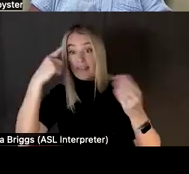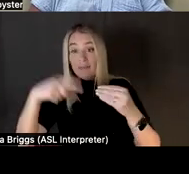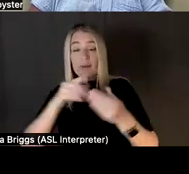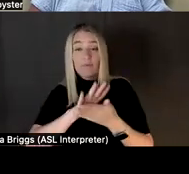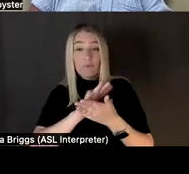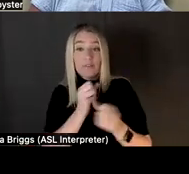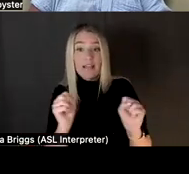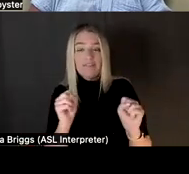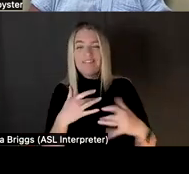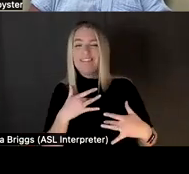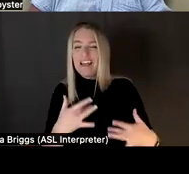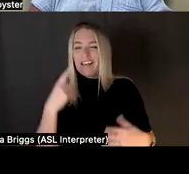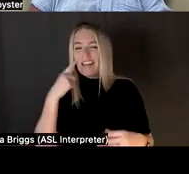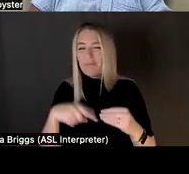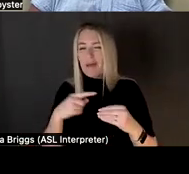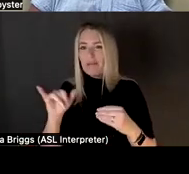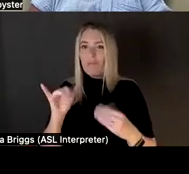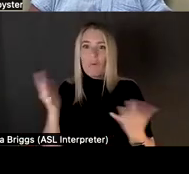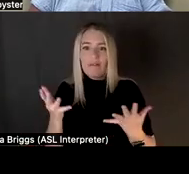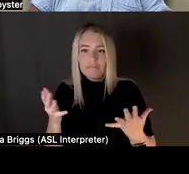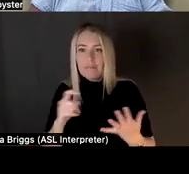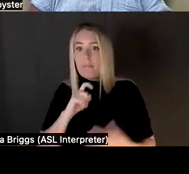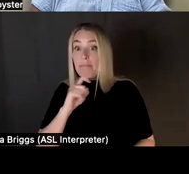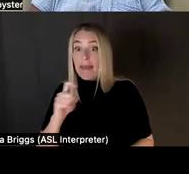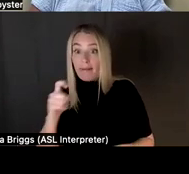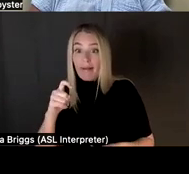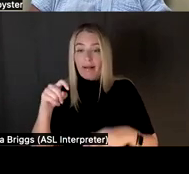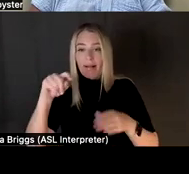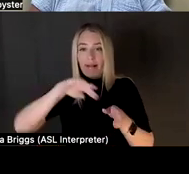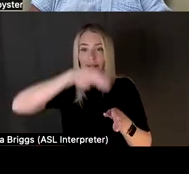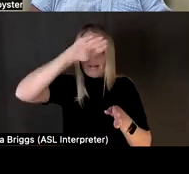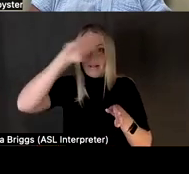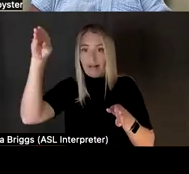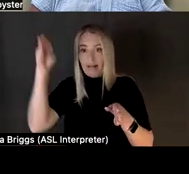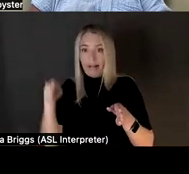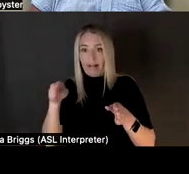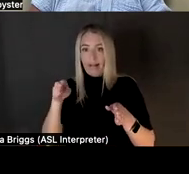thinking of metal detectors and